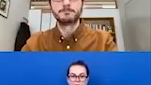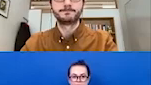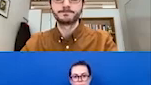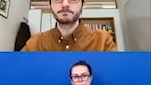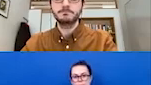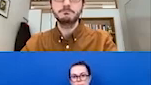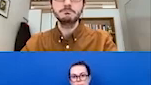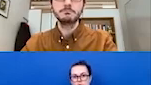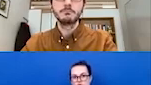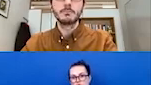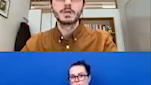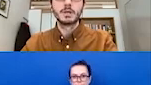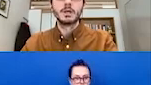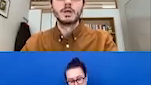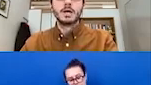unknown.